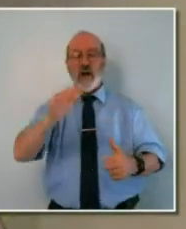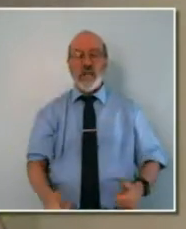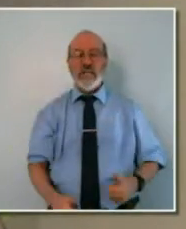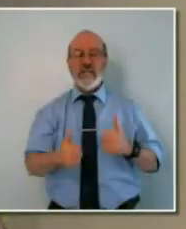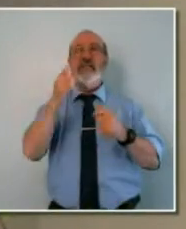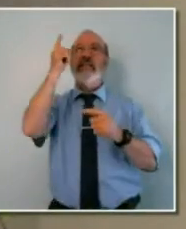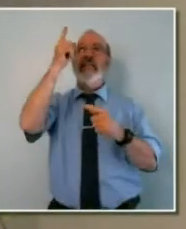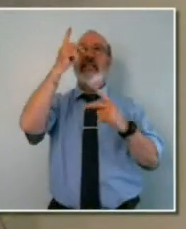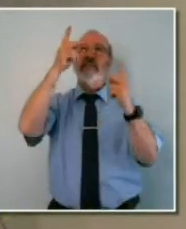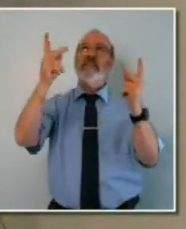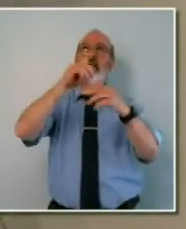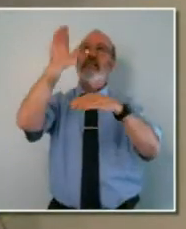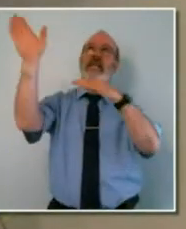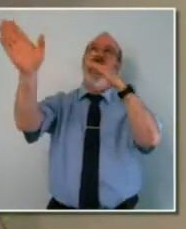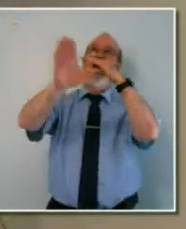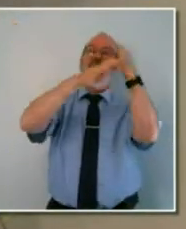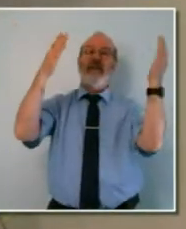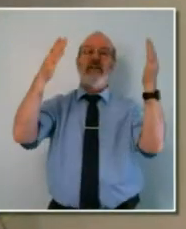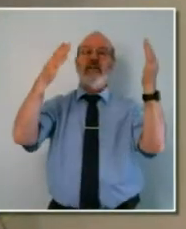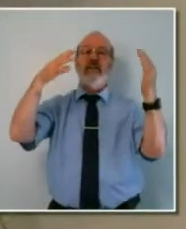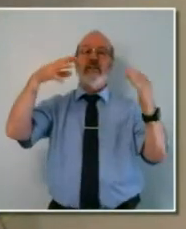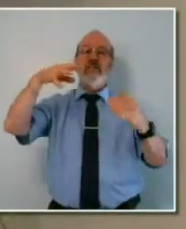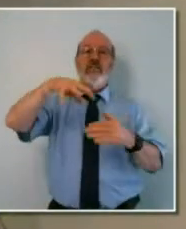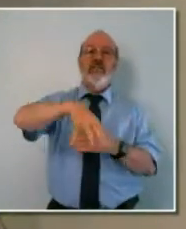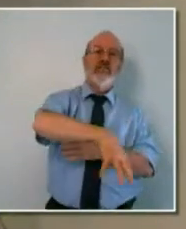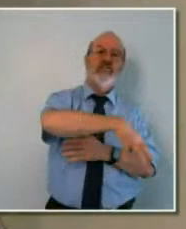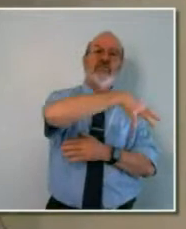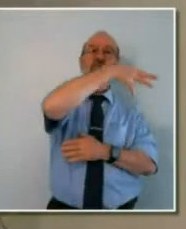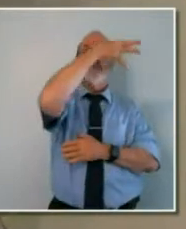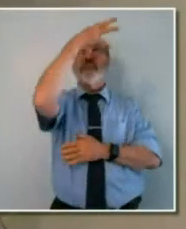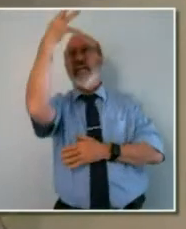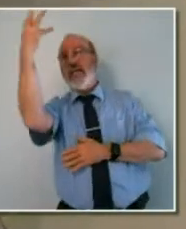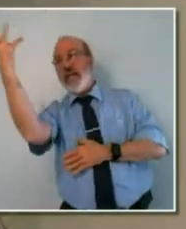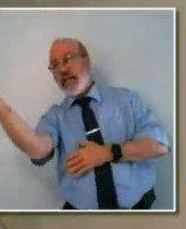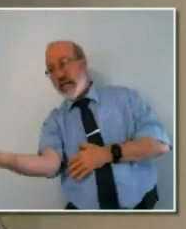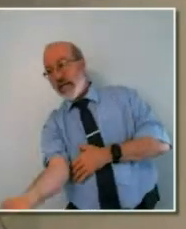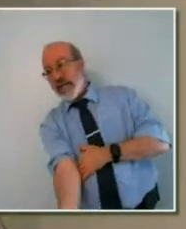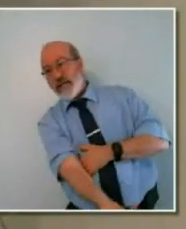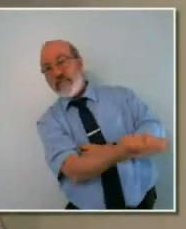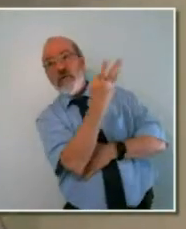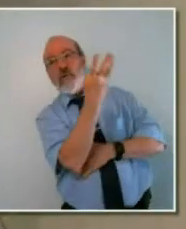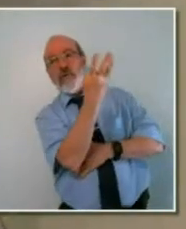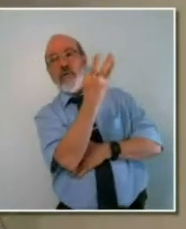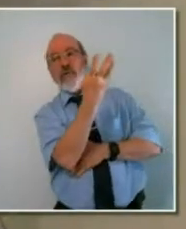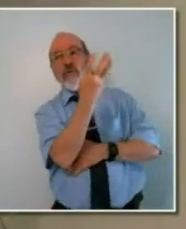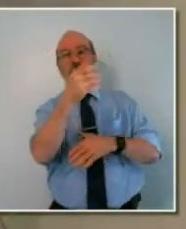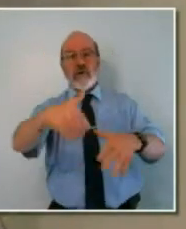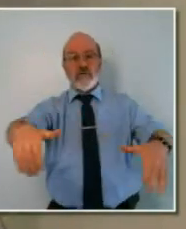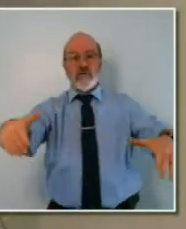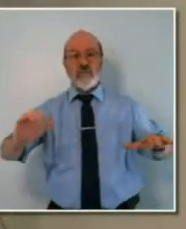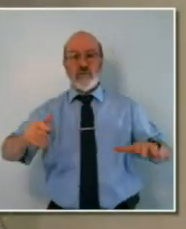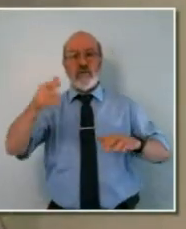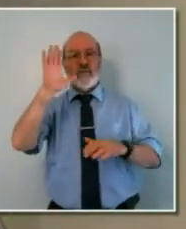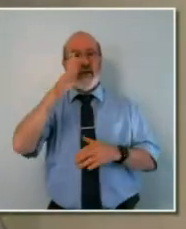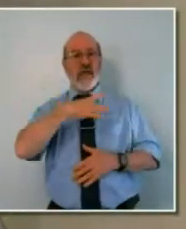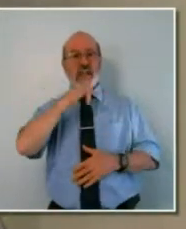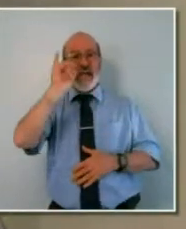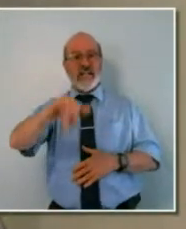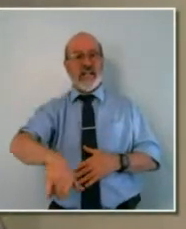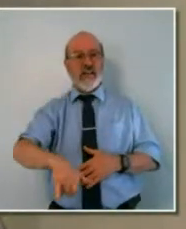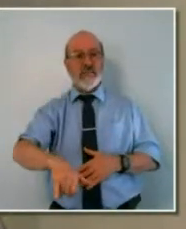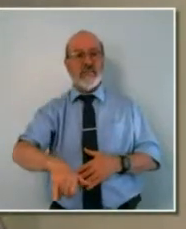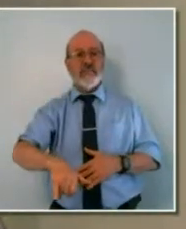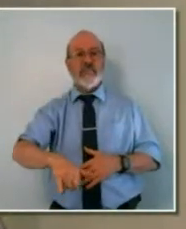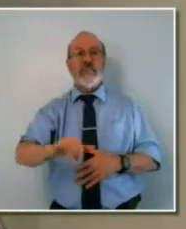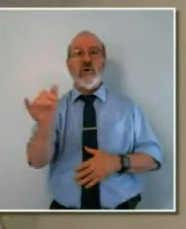heaven, there's a rainbow round about the throne. Oh, I like that. By the way,